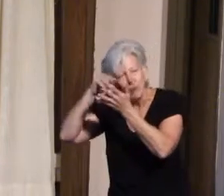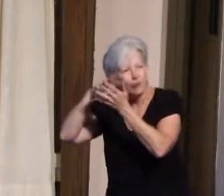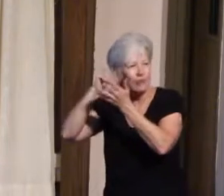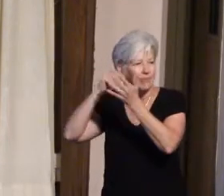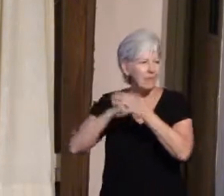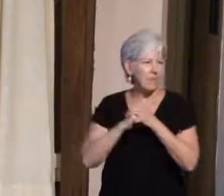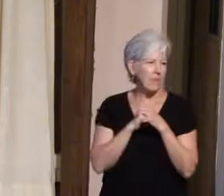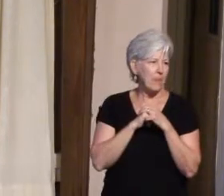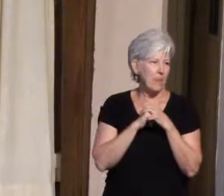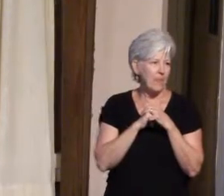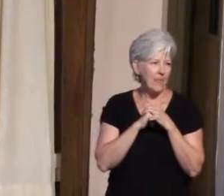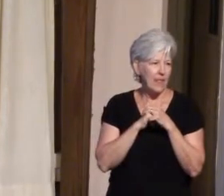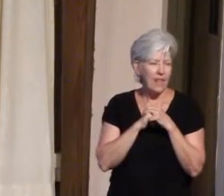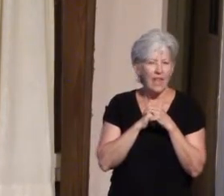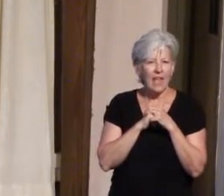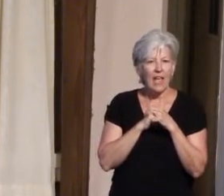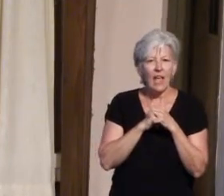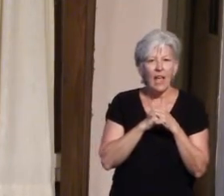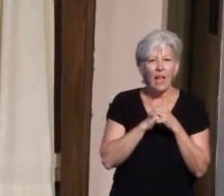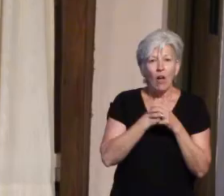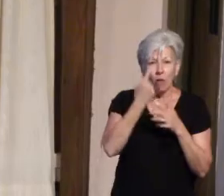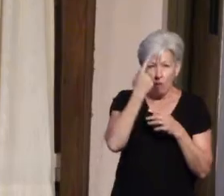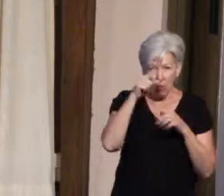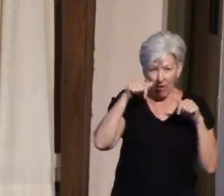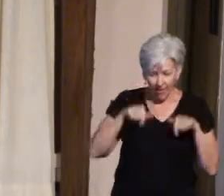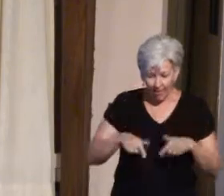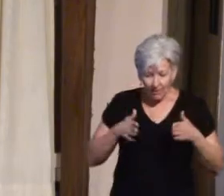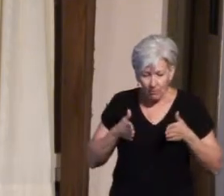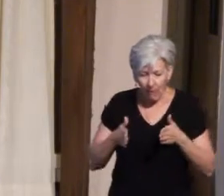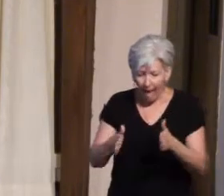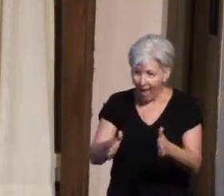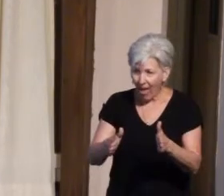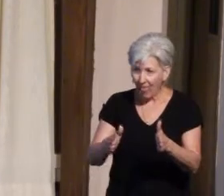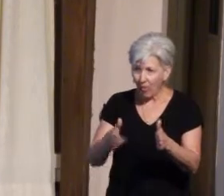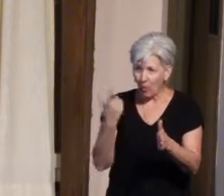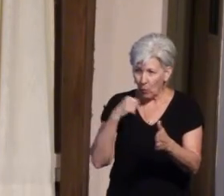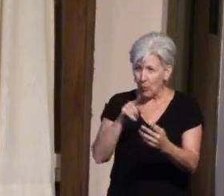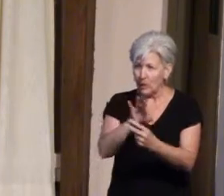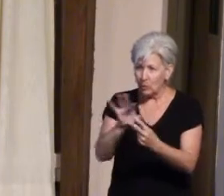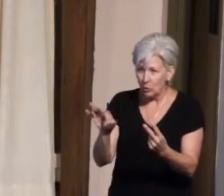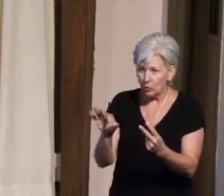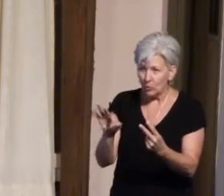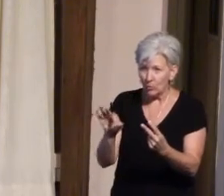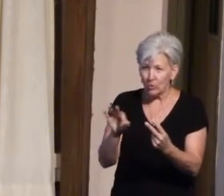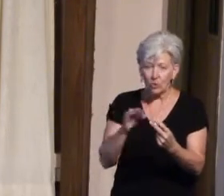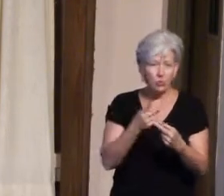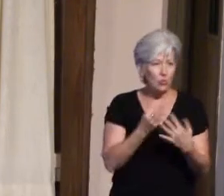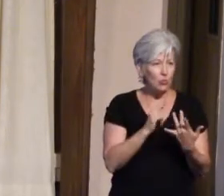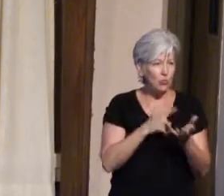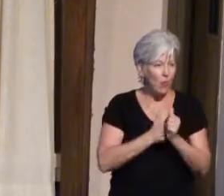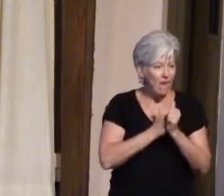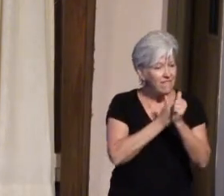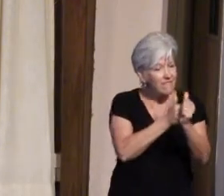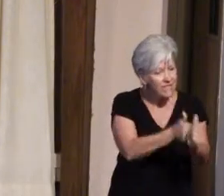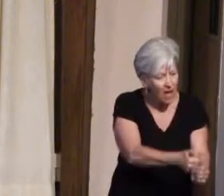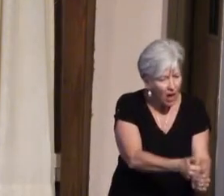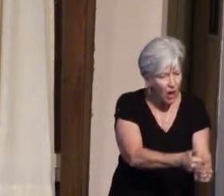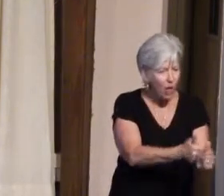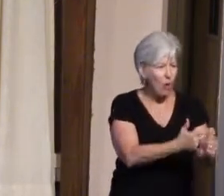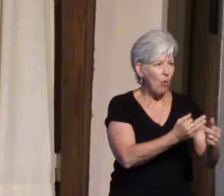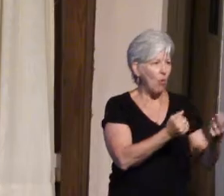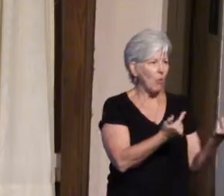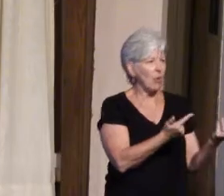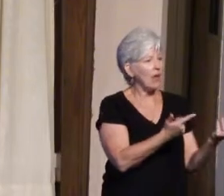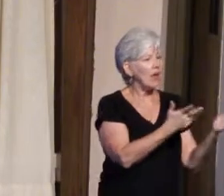this path that we've chosen to follow in the footsteps of our way-shower and master teacher, Jesus the Christ,